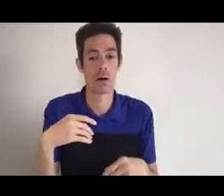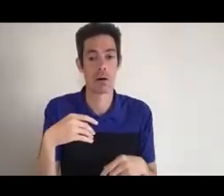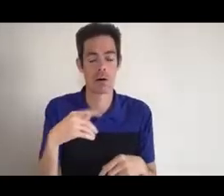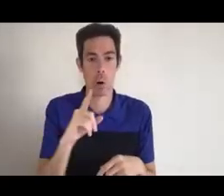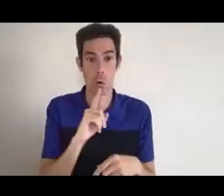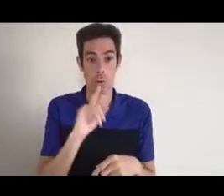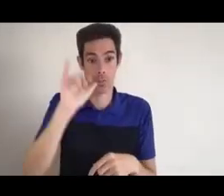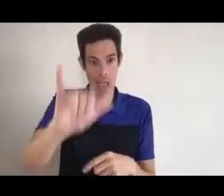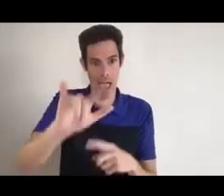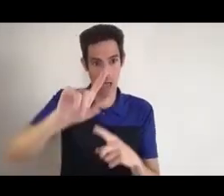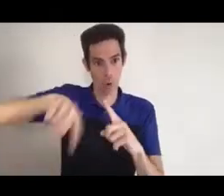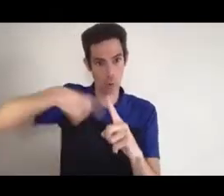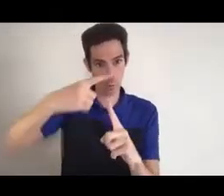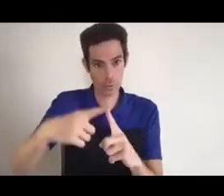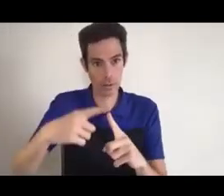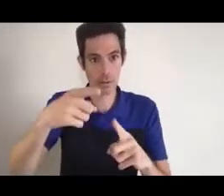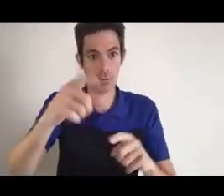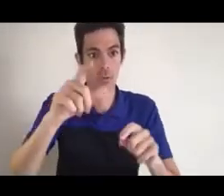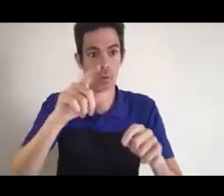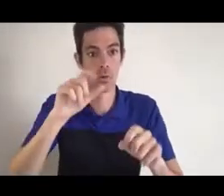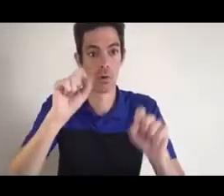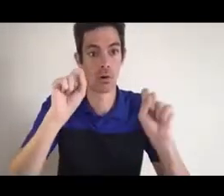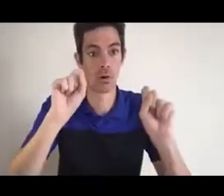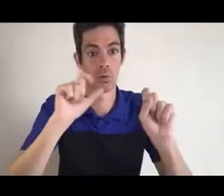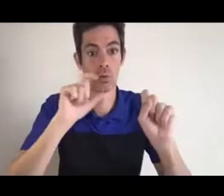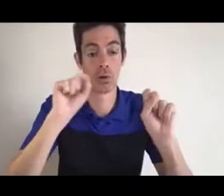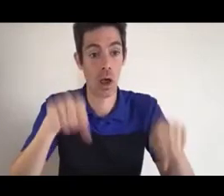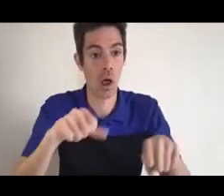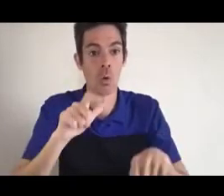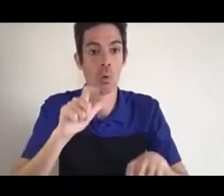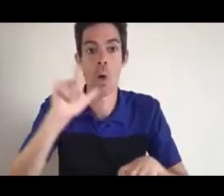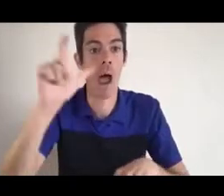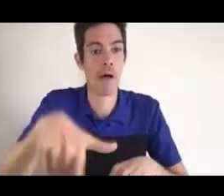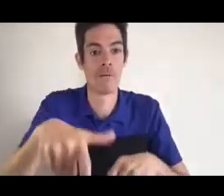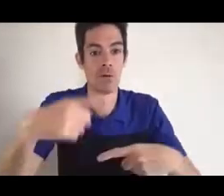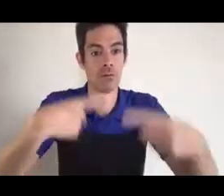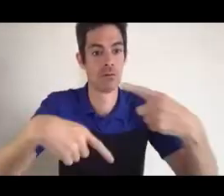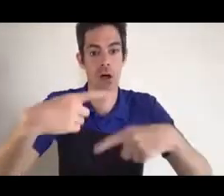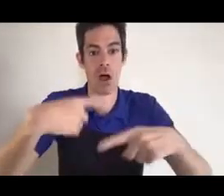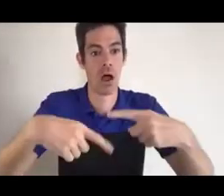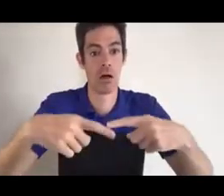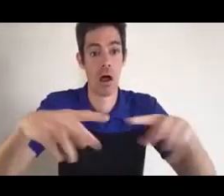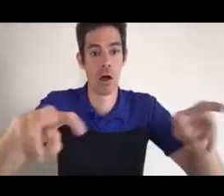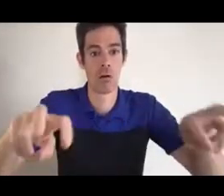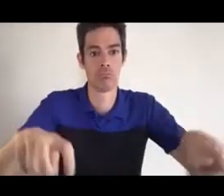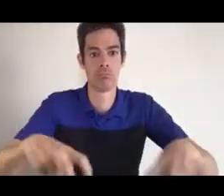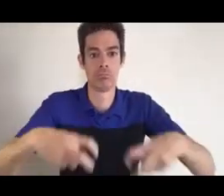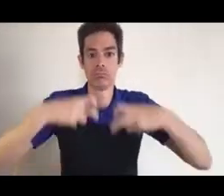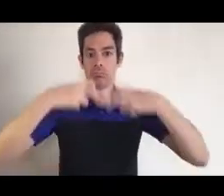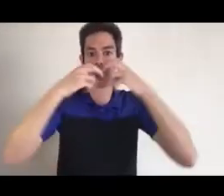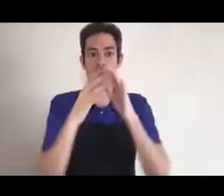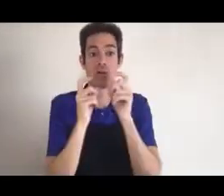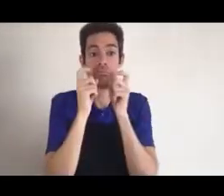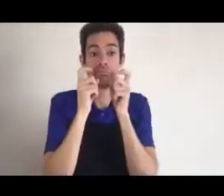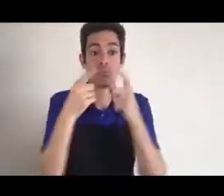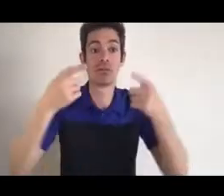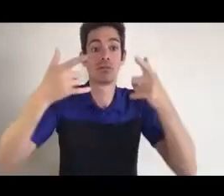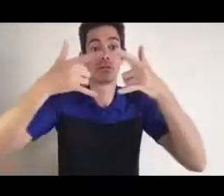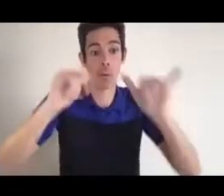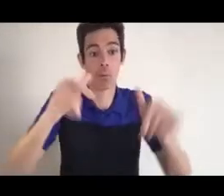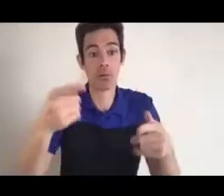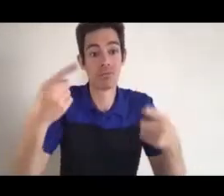adverbs, because this is when you don't have to